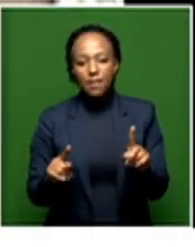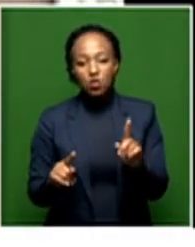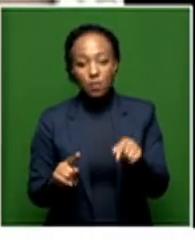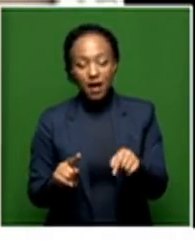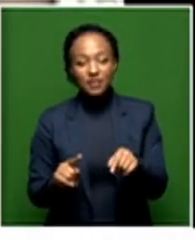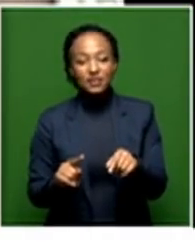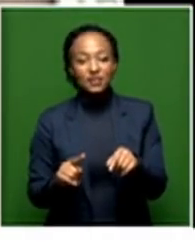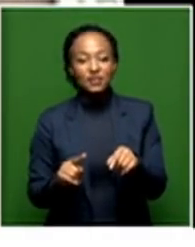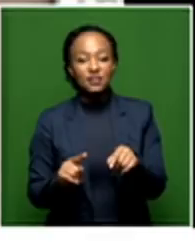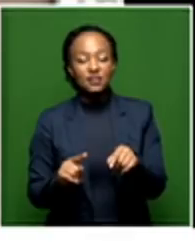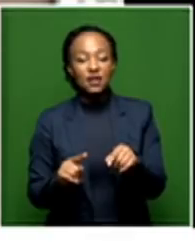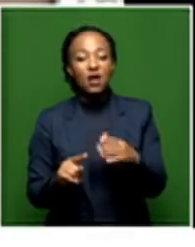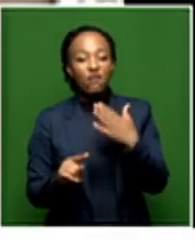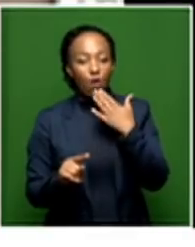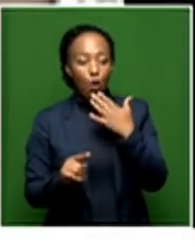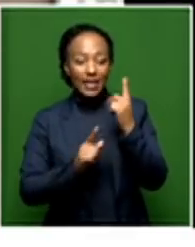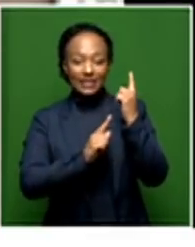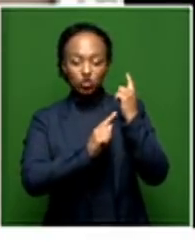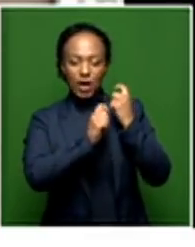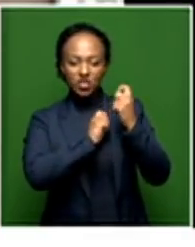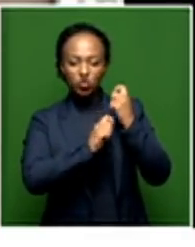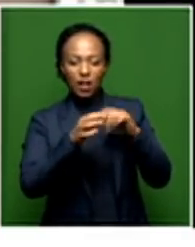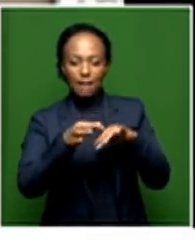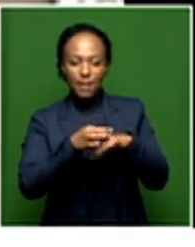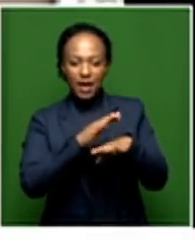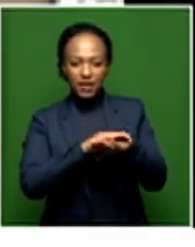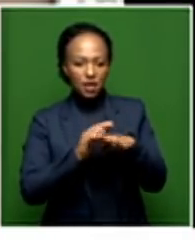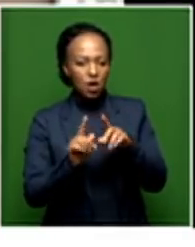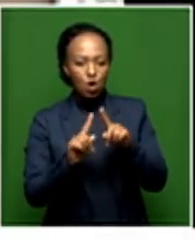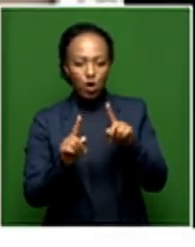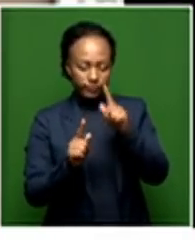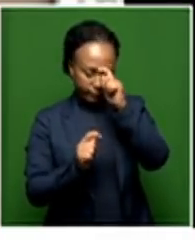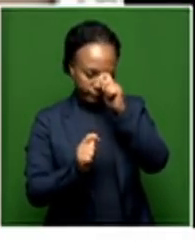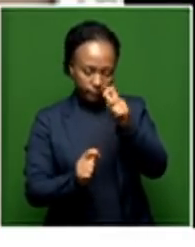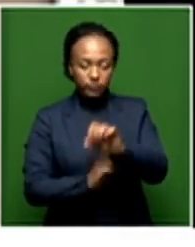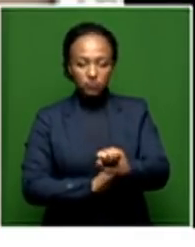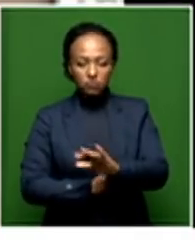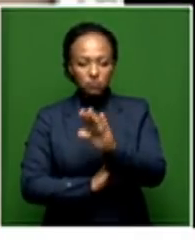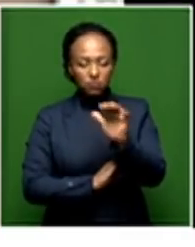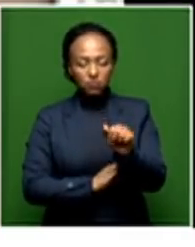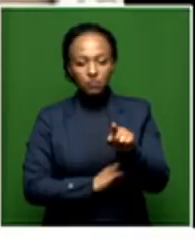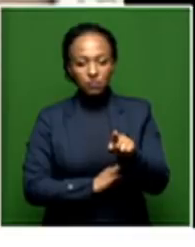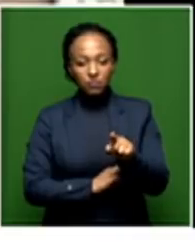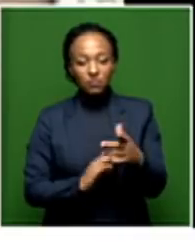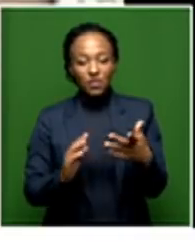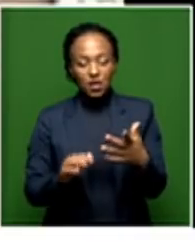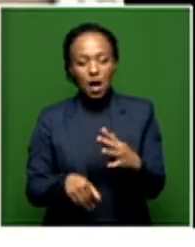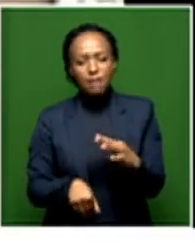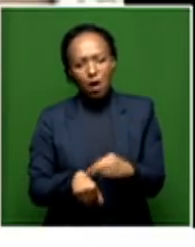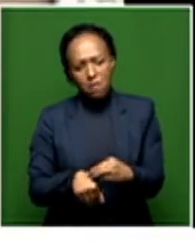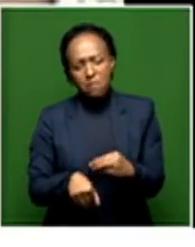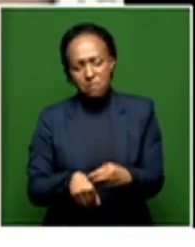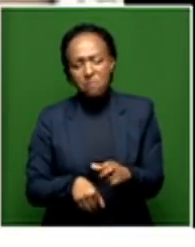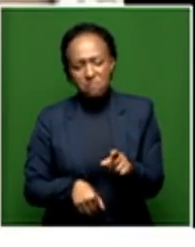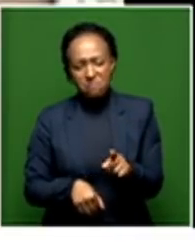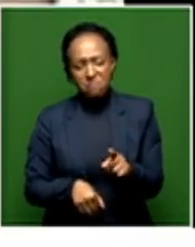extrajudicial dissolution of customary marriages is not recognized in South Africa, and that can be a bit